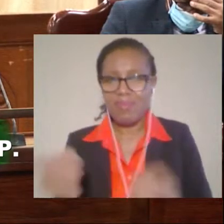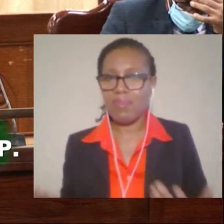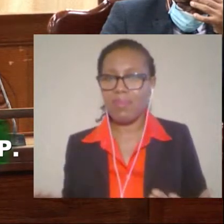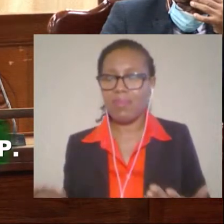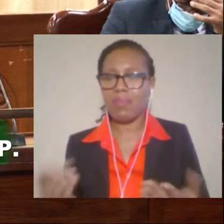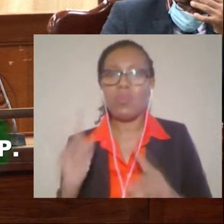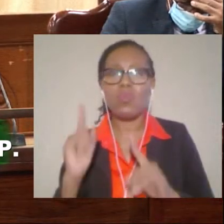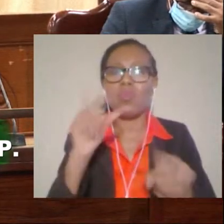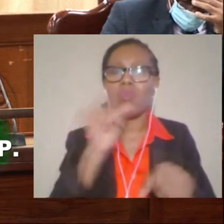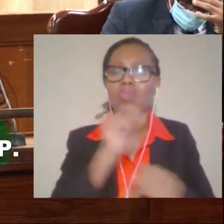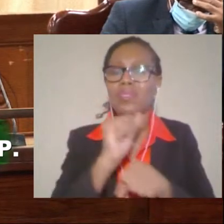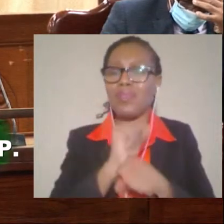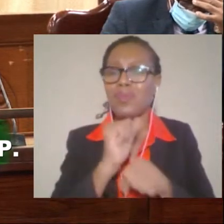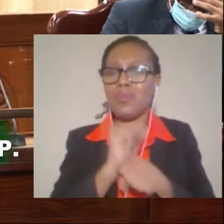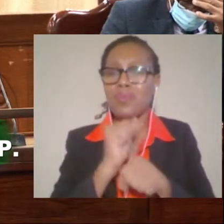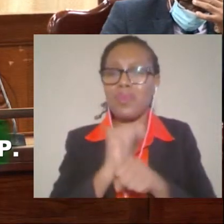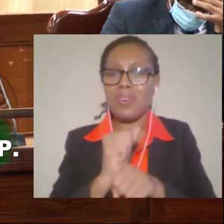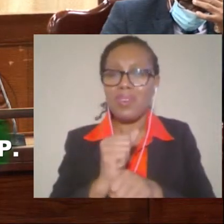deserve.